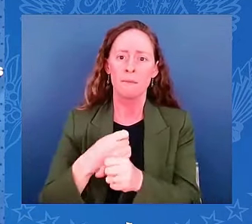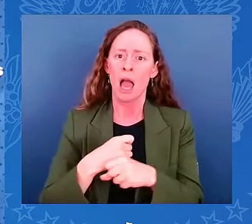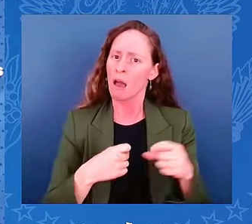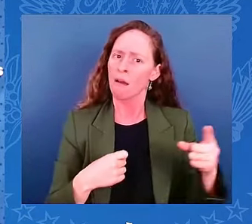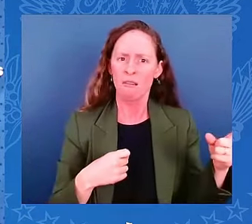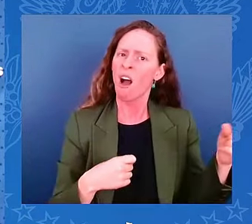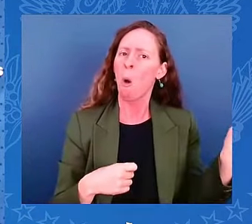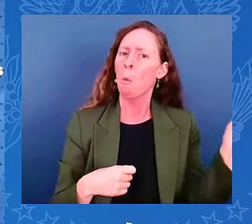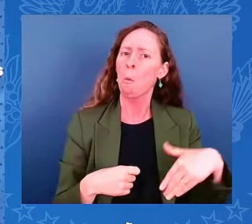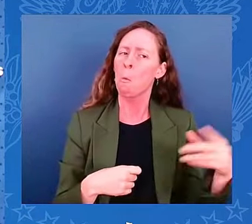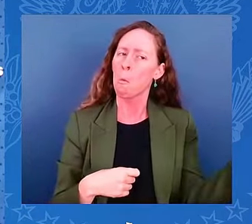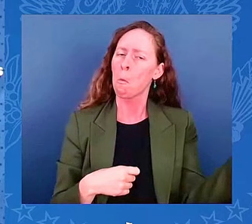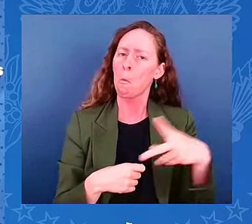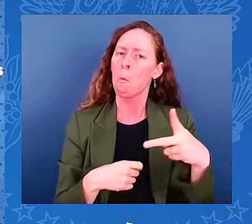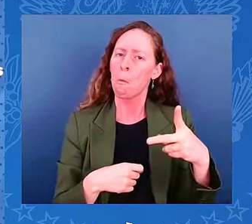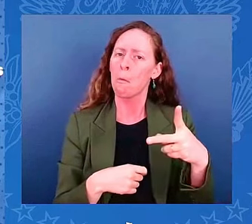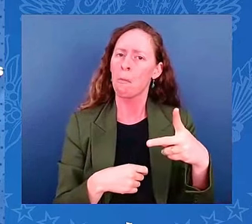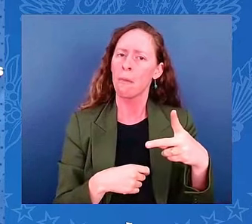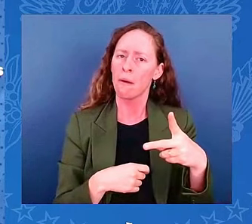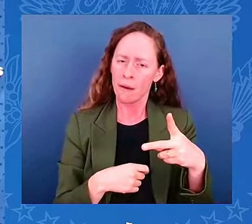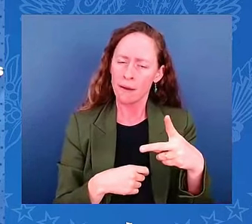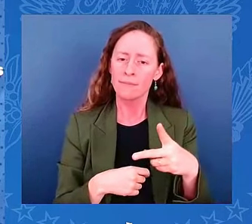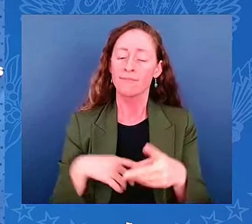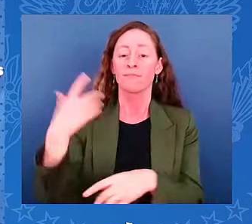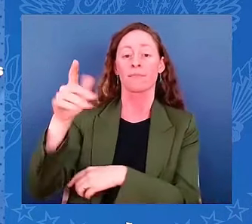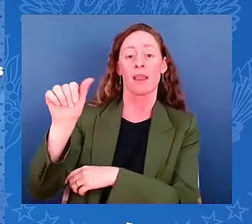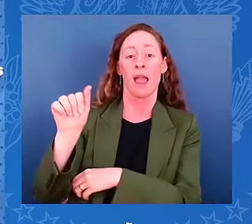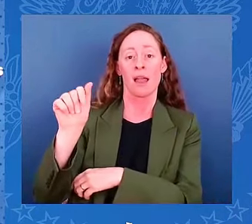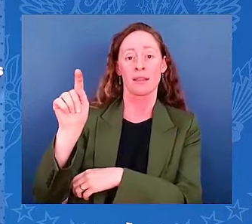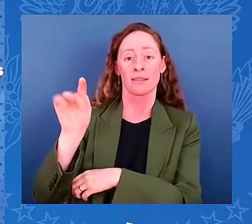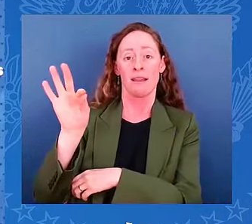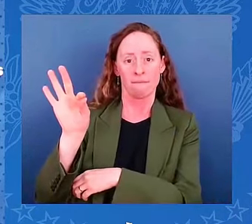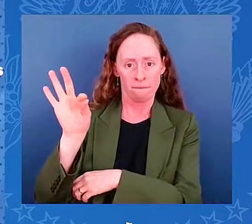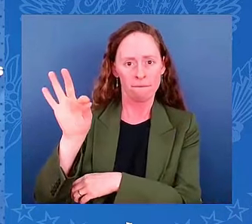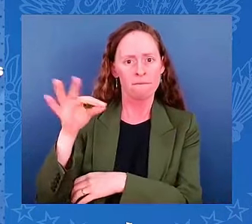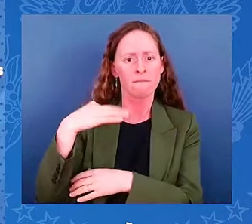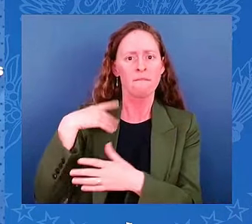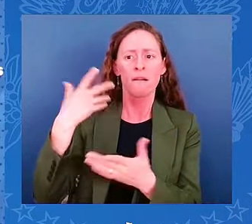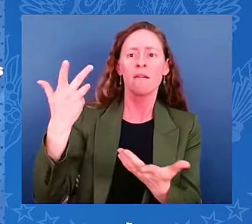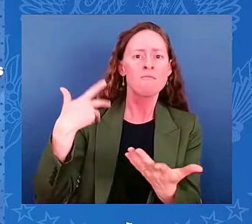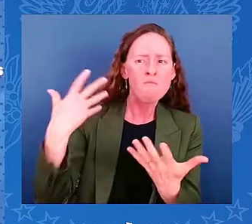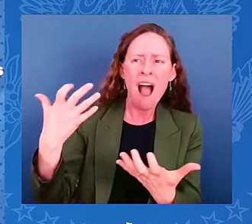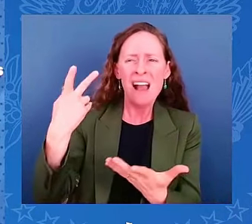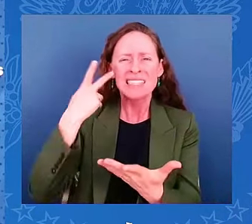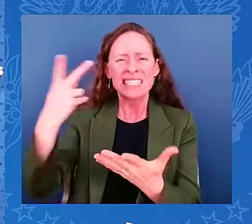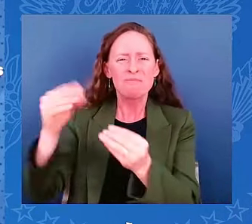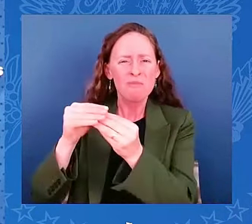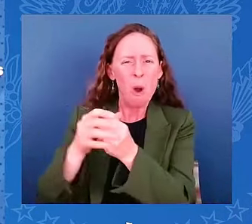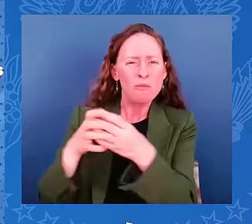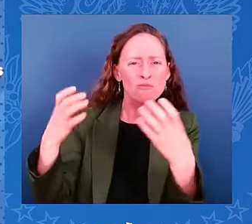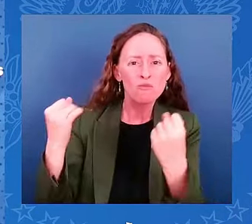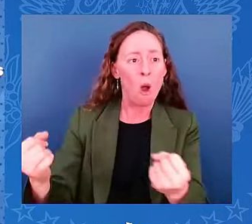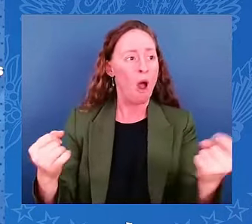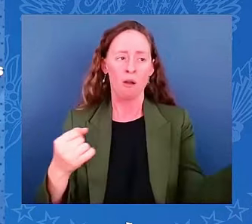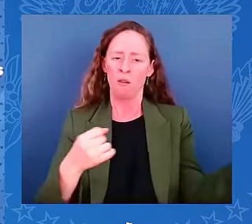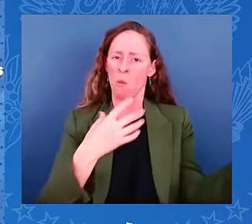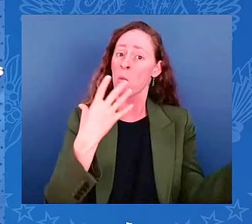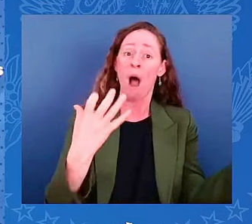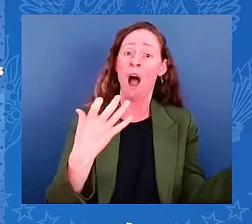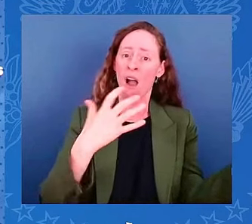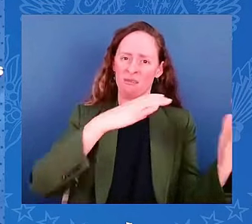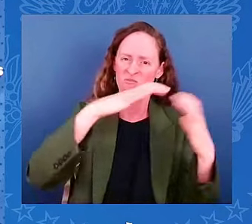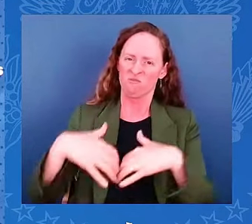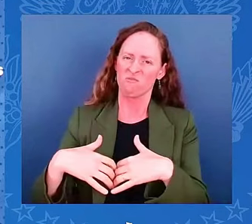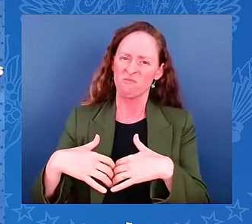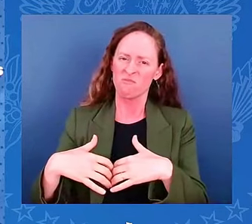abolish the Bureau of Alcohol, Tobacco, and Firearms and Explosives, which is responsible for fighting gun crimes. You can't be pro-law enforcement